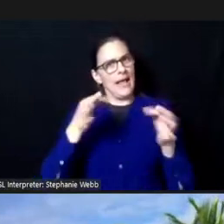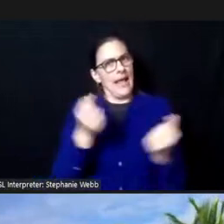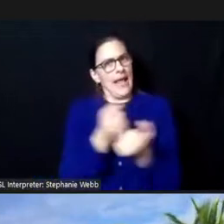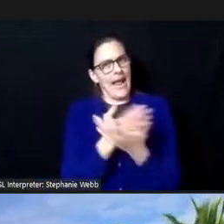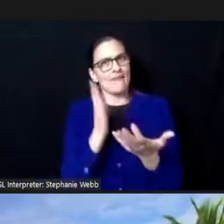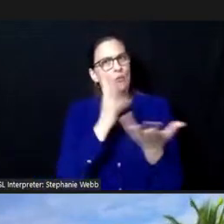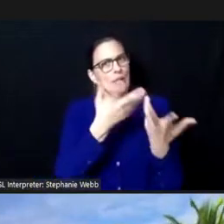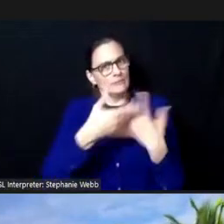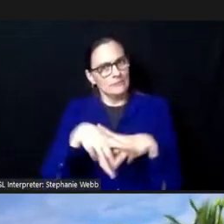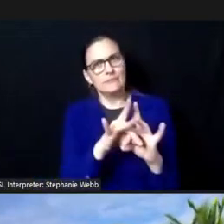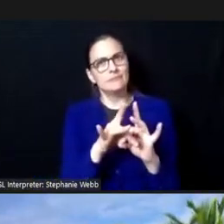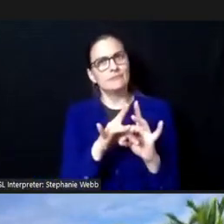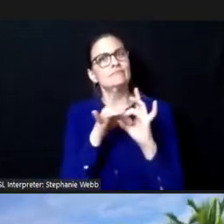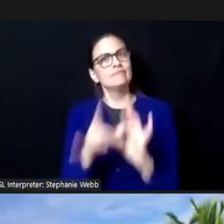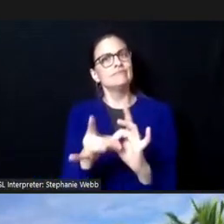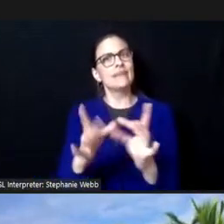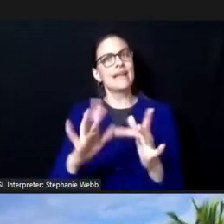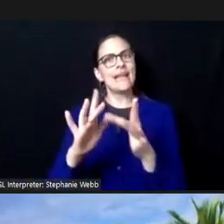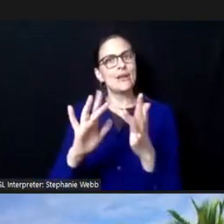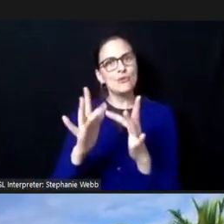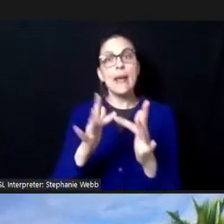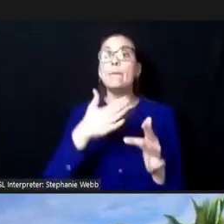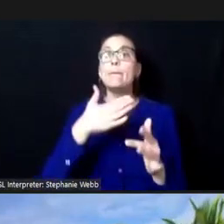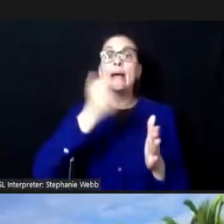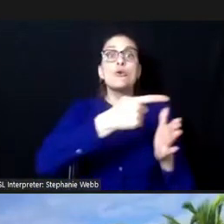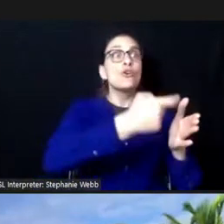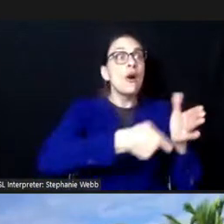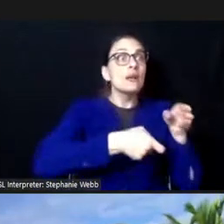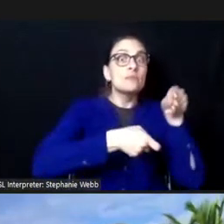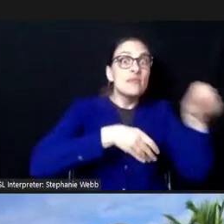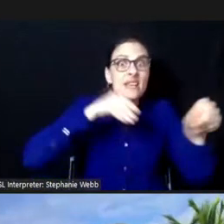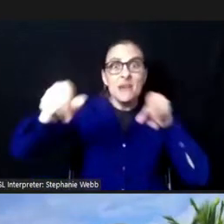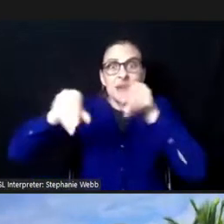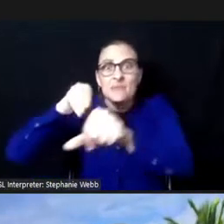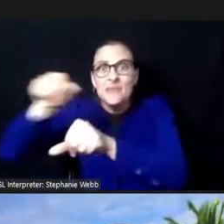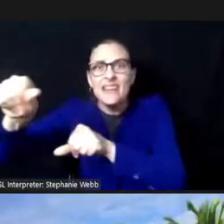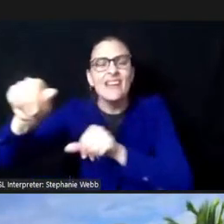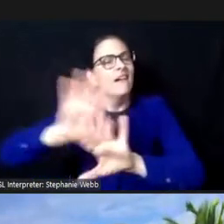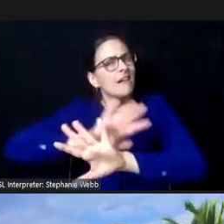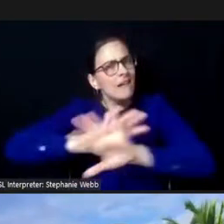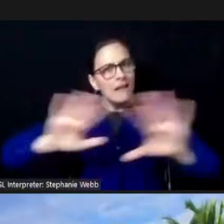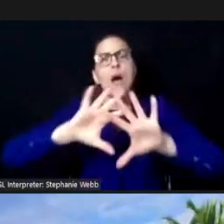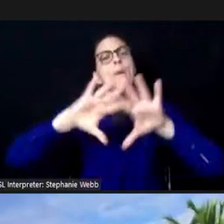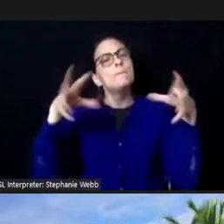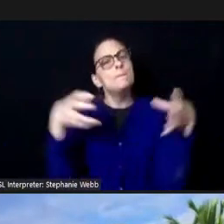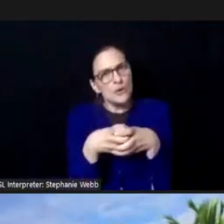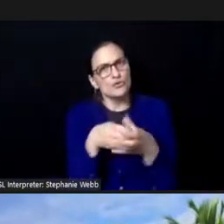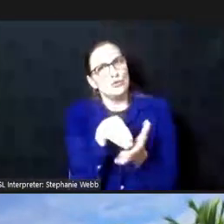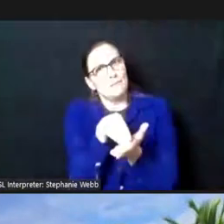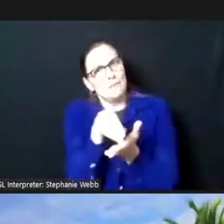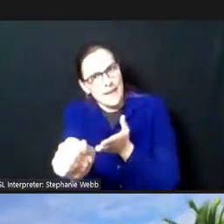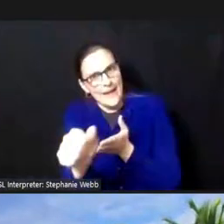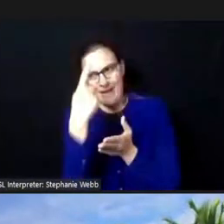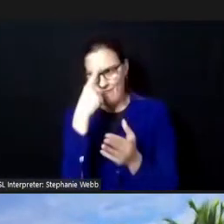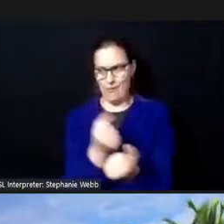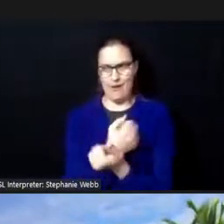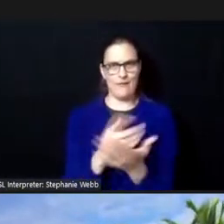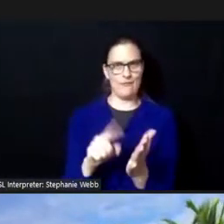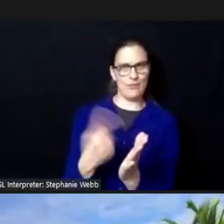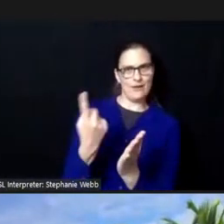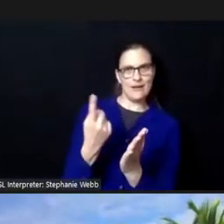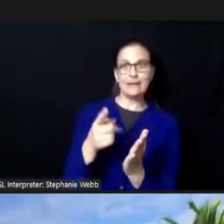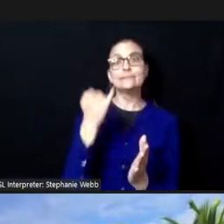better choices for things like TV. But in the process of doing that, I've also had